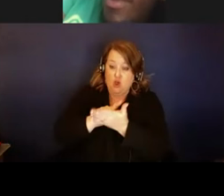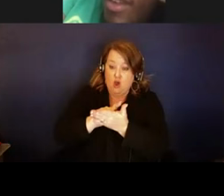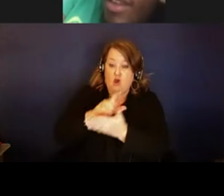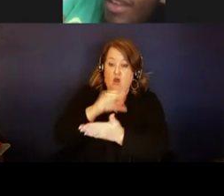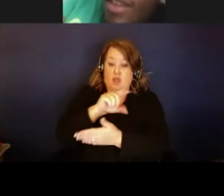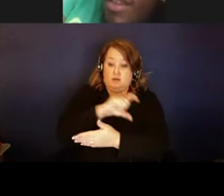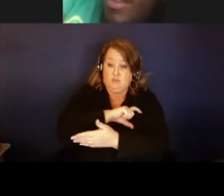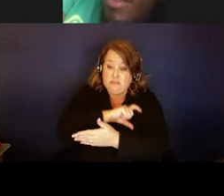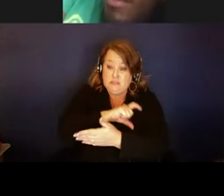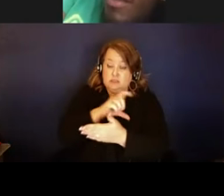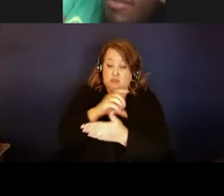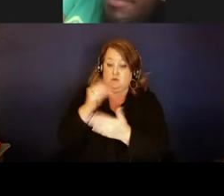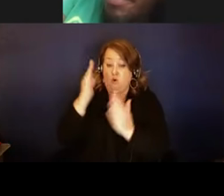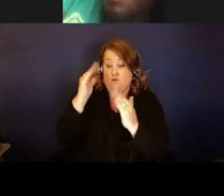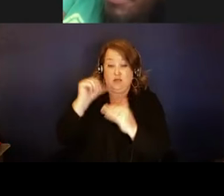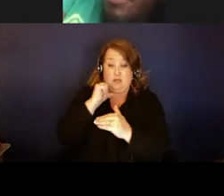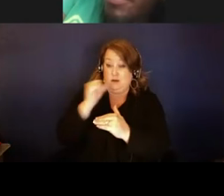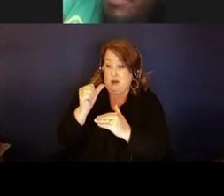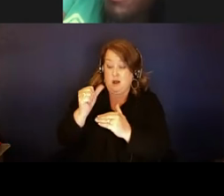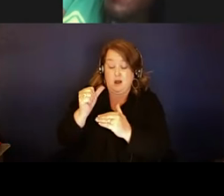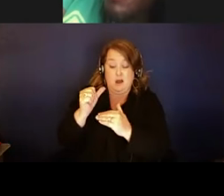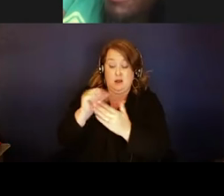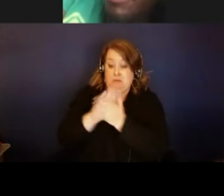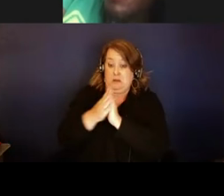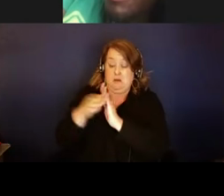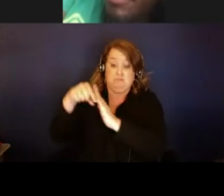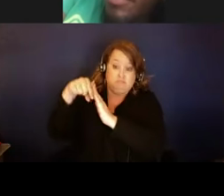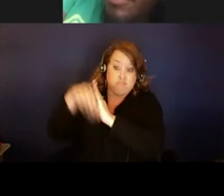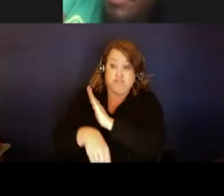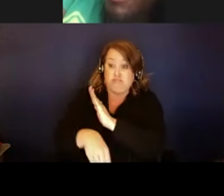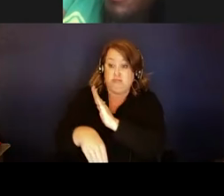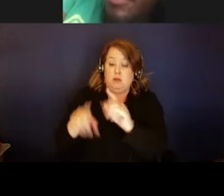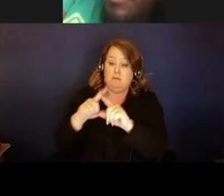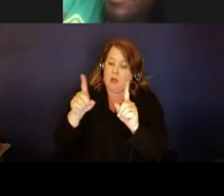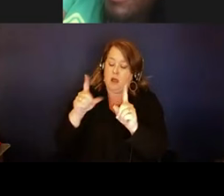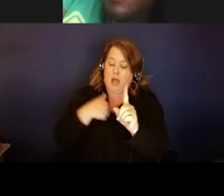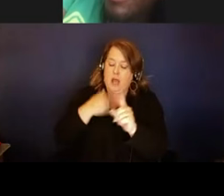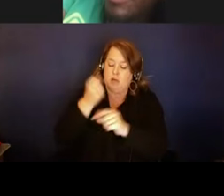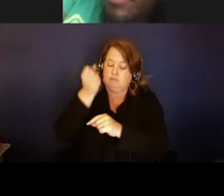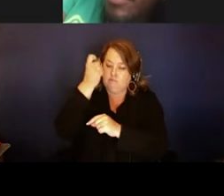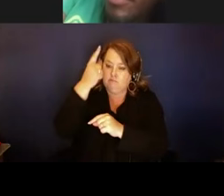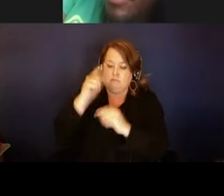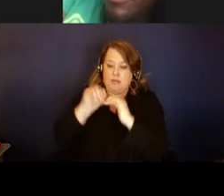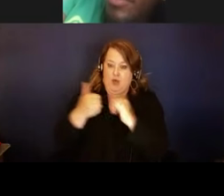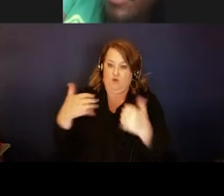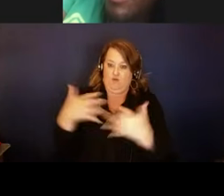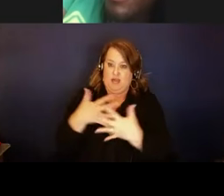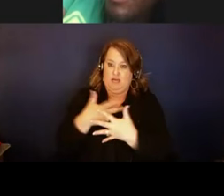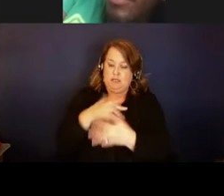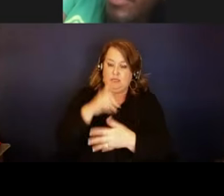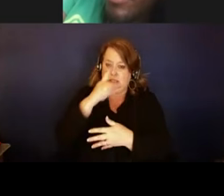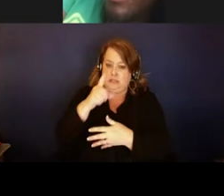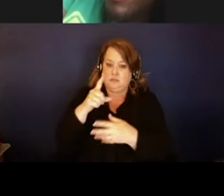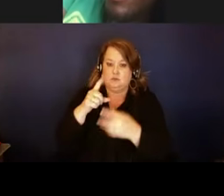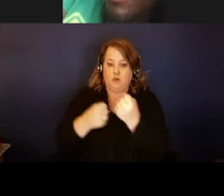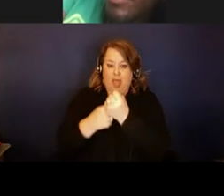go further into the system. But it's just, I can imagine how frightening it must be to be both an advocate and understand